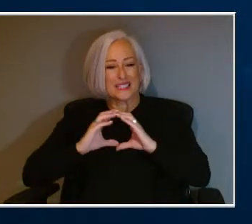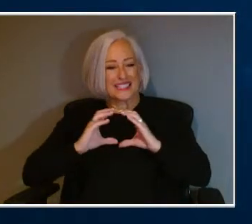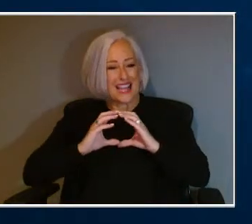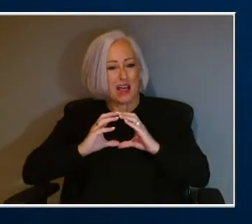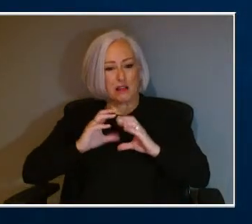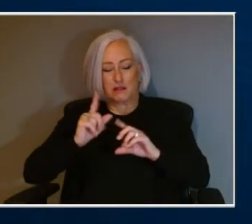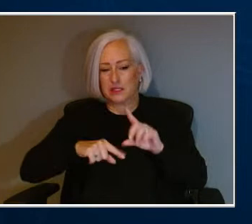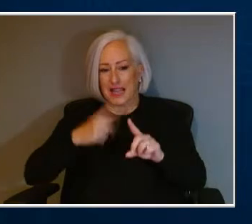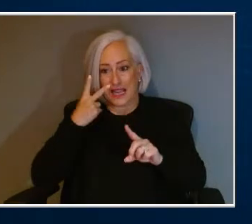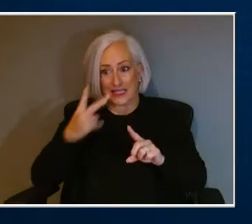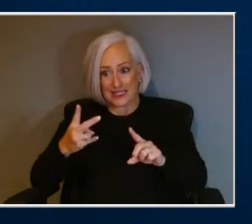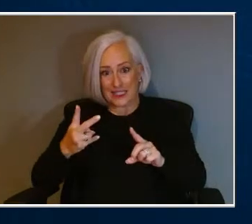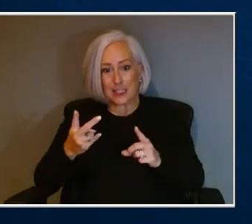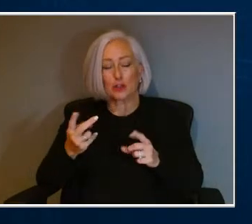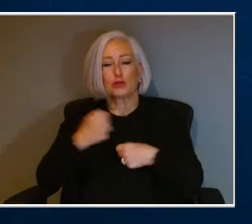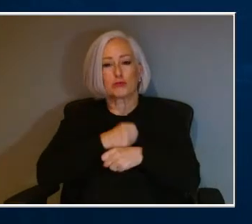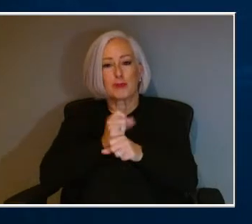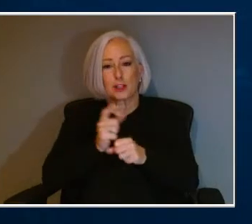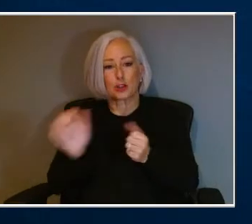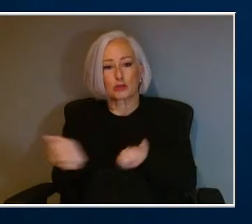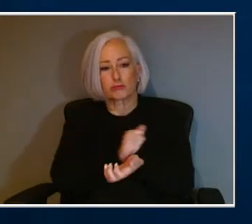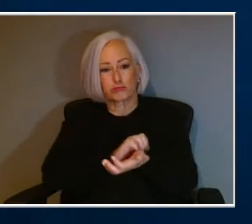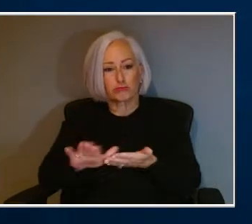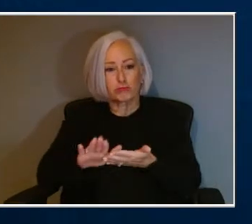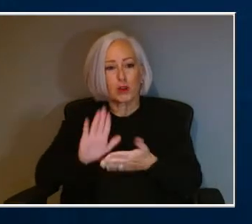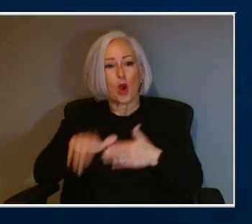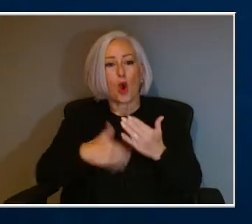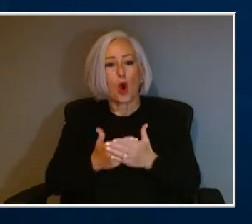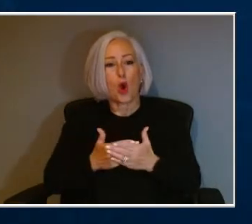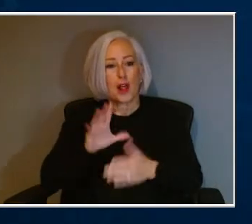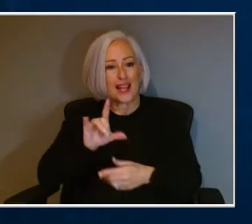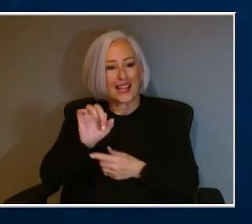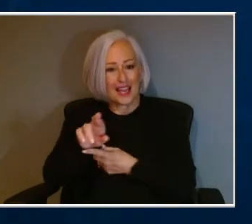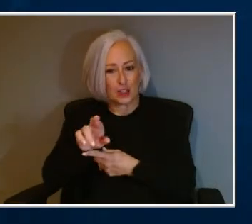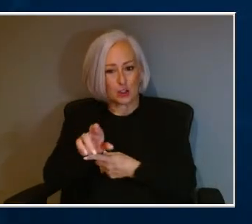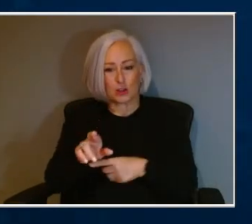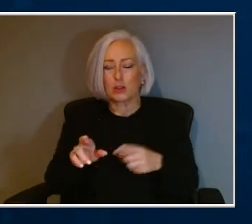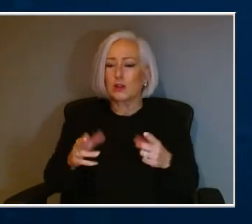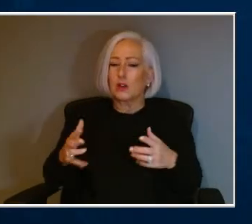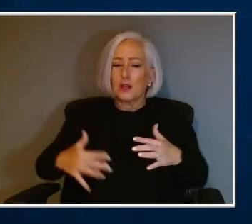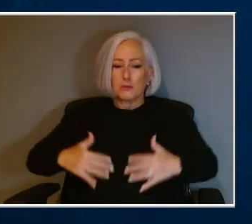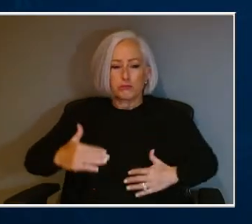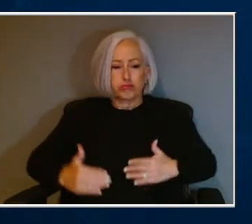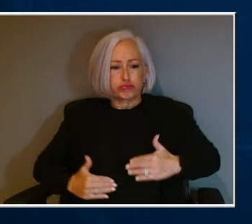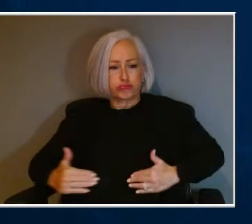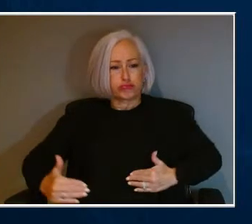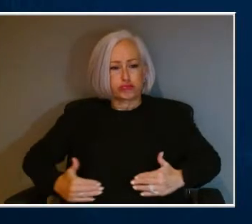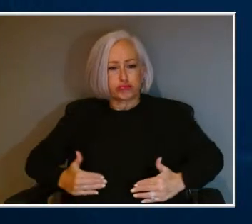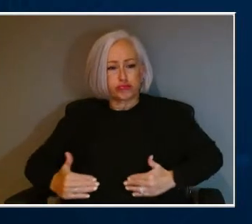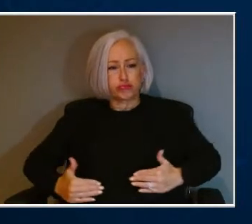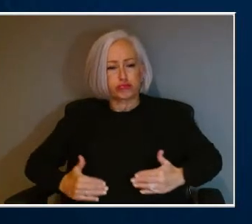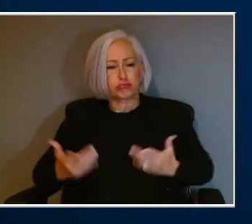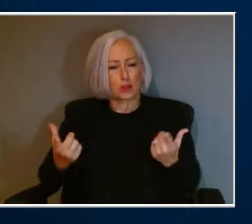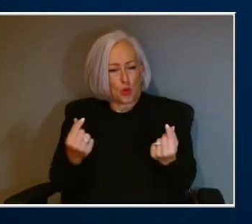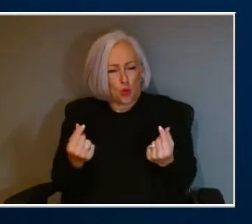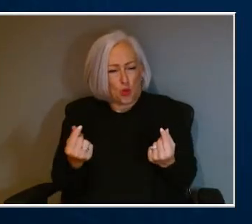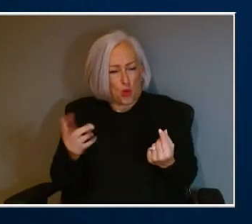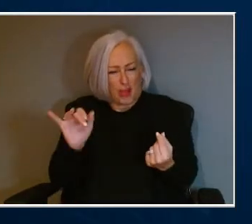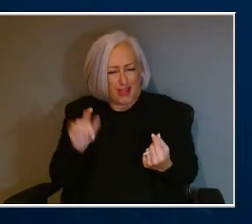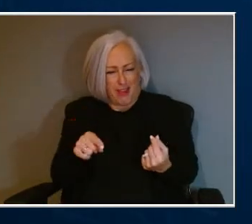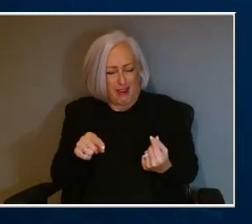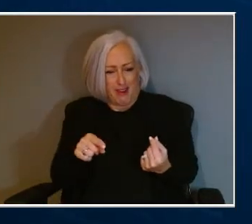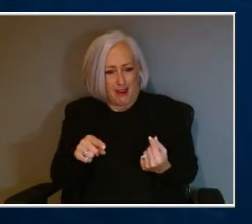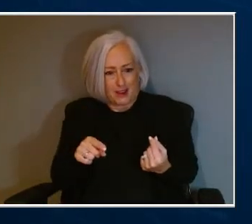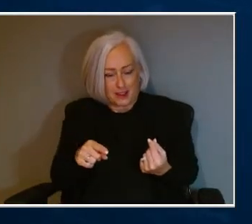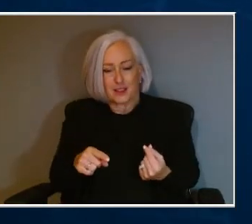of the cancer. And what's that moving around the belly? Yeah, so they move the belly around so that the chemo that they install into